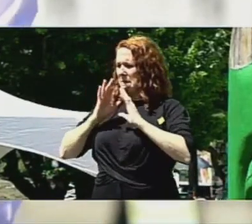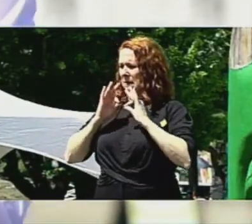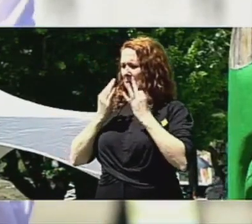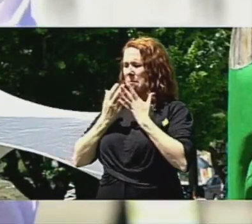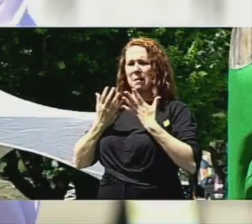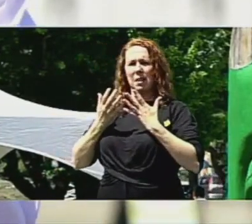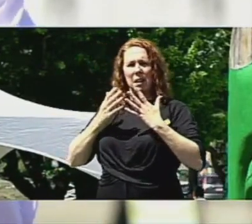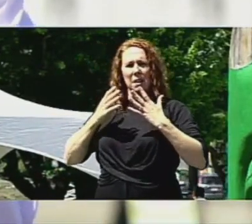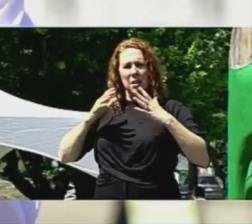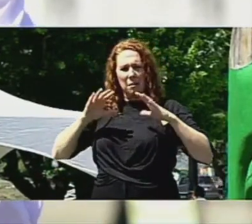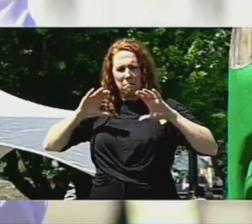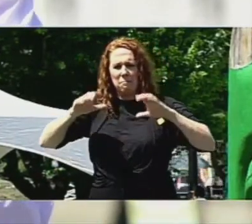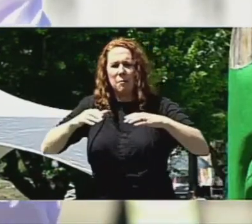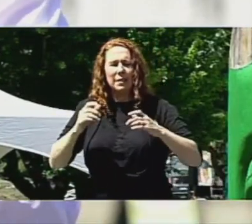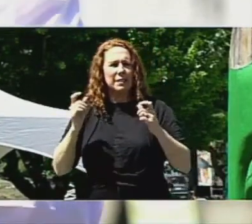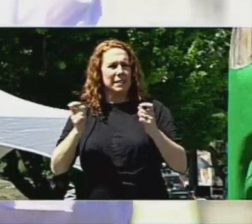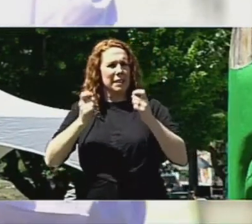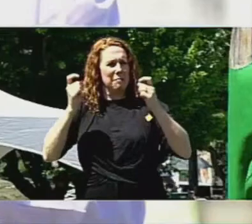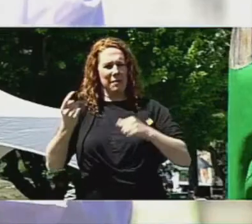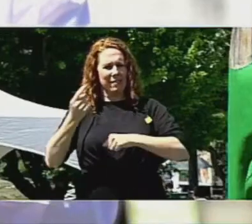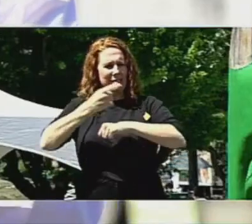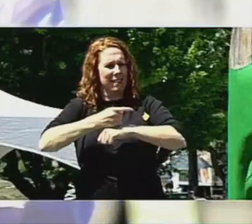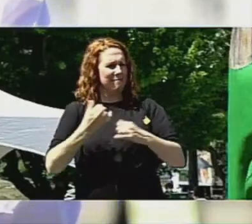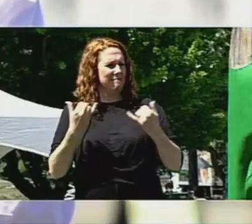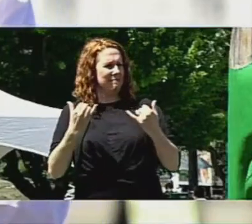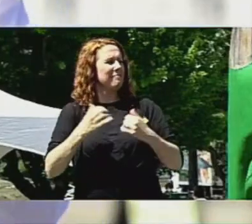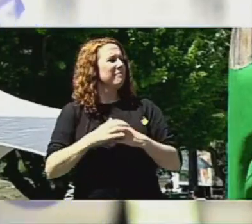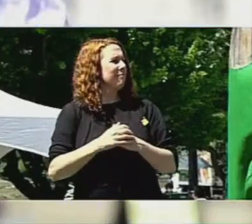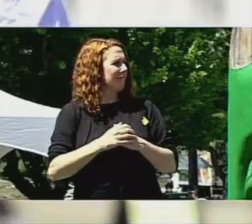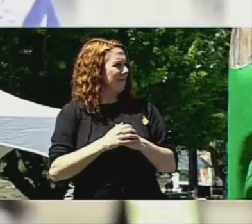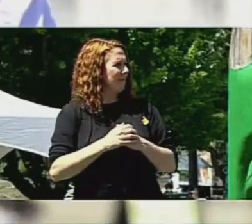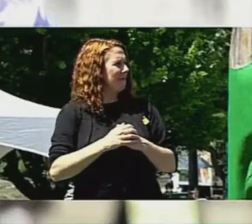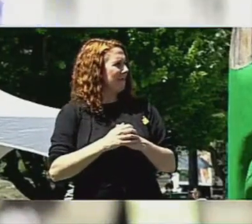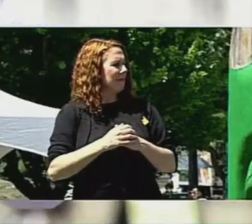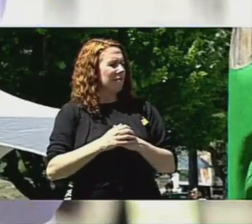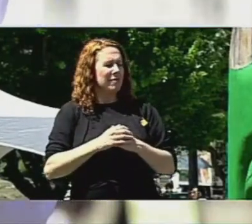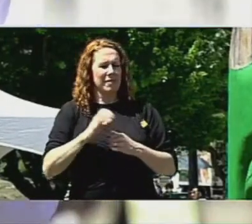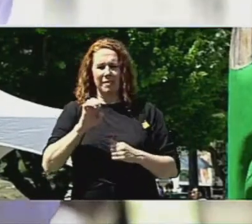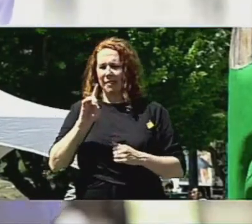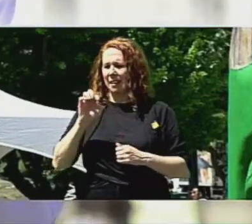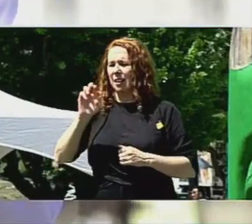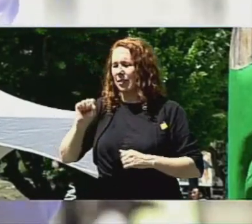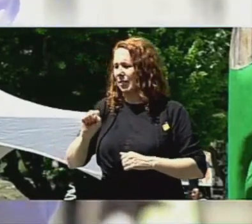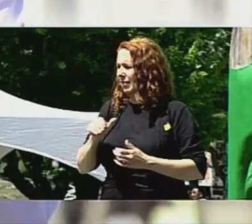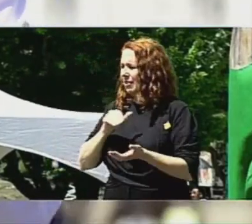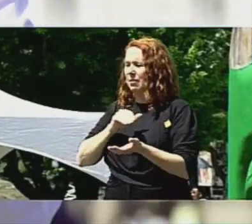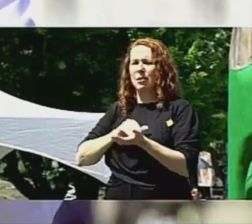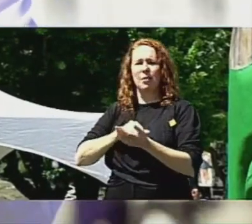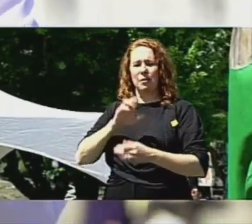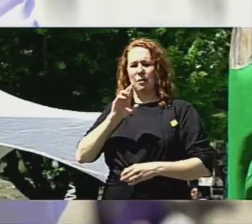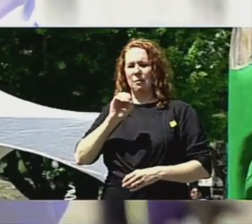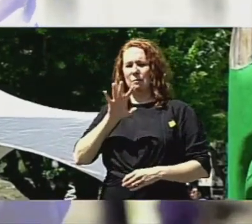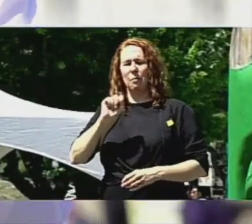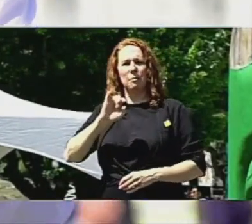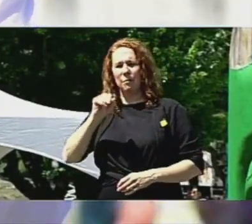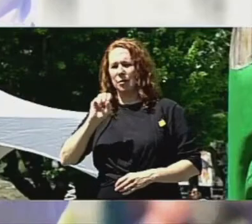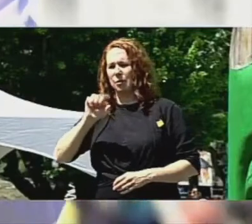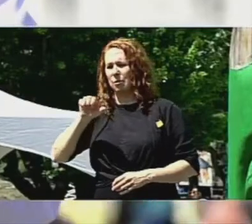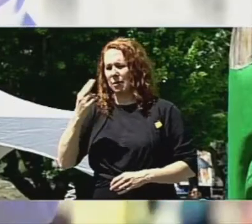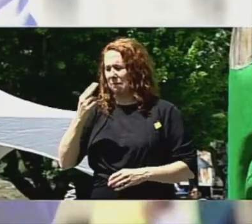of the things we'll always remember is the words of our elders, like Chief Dr. Robert Joseph. We